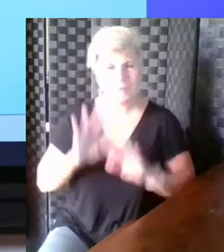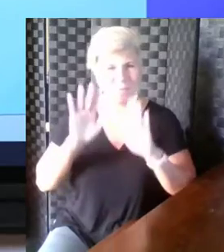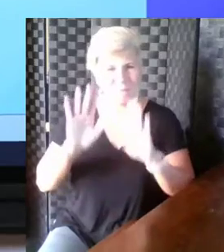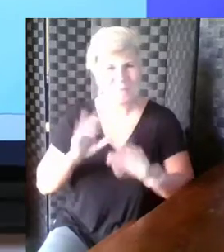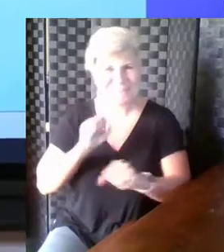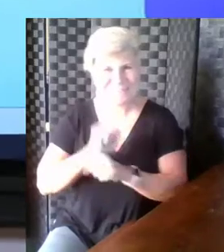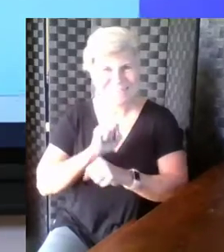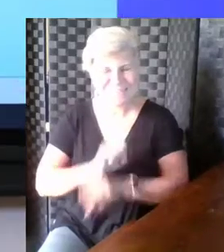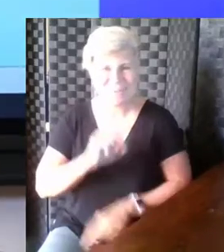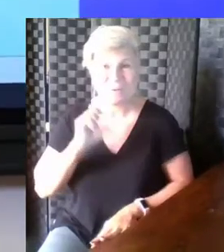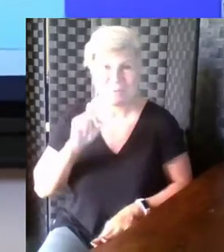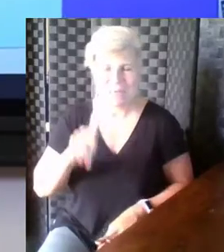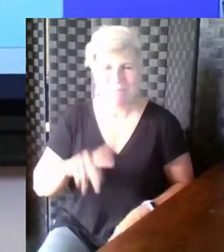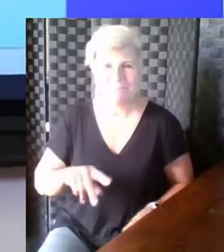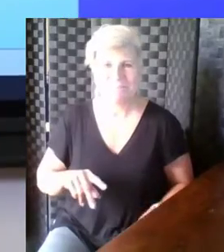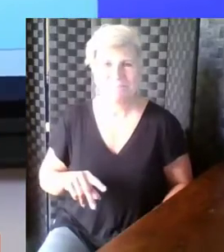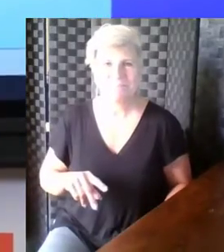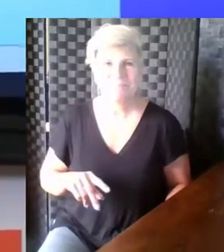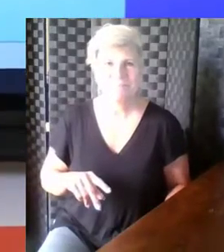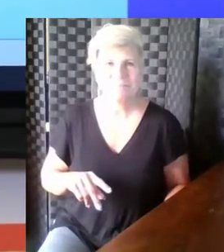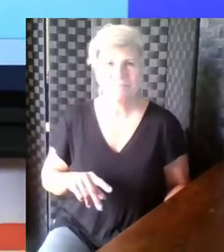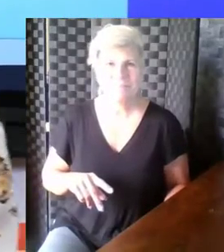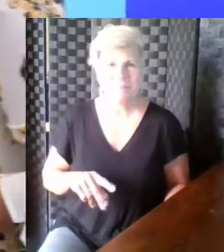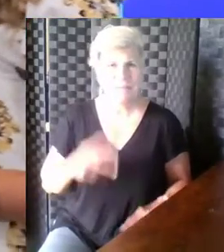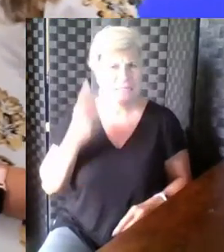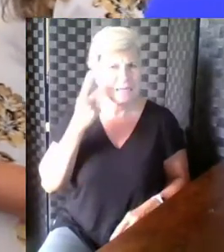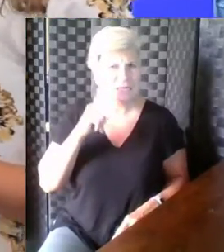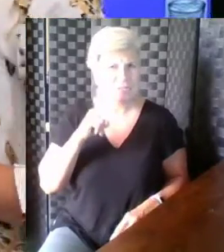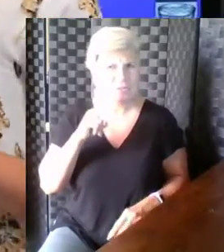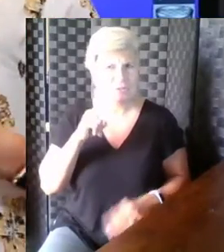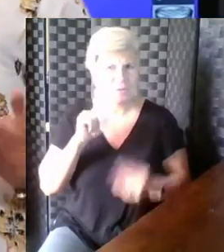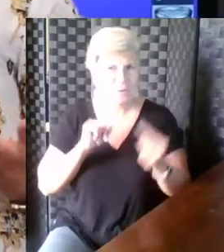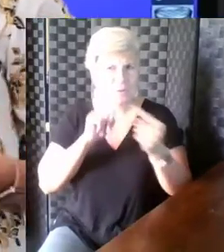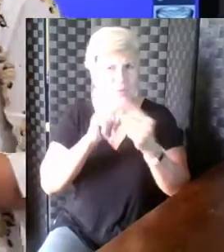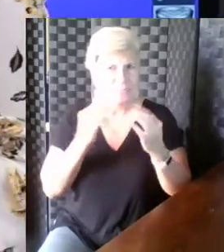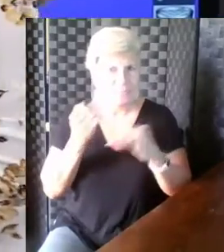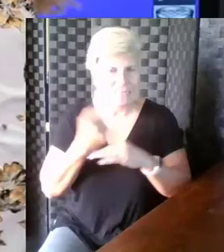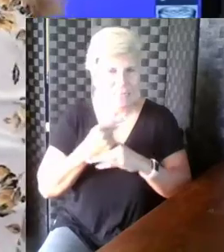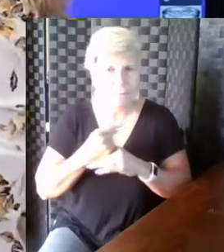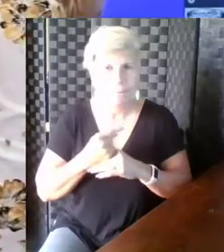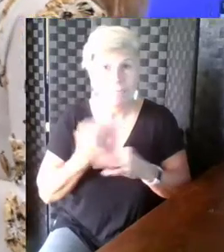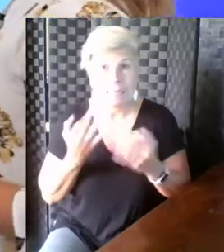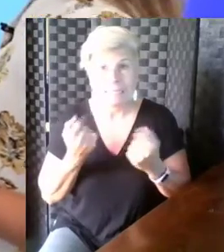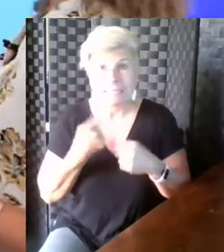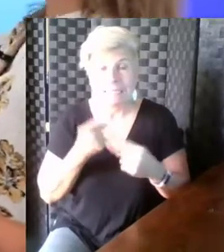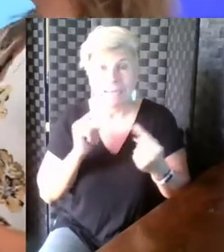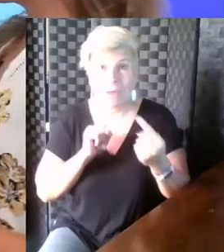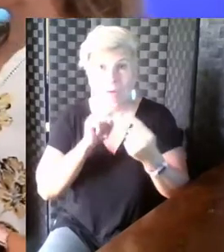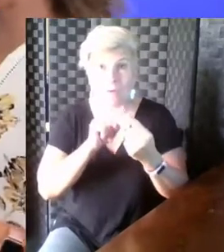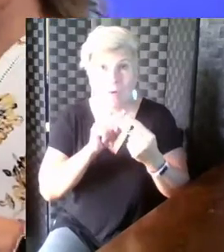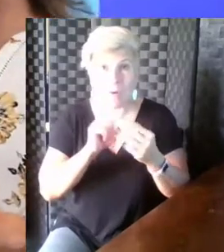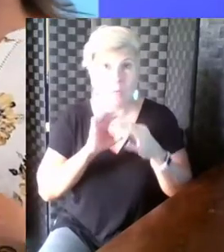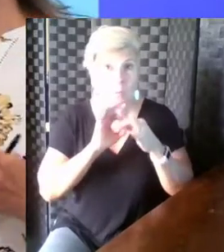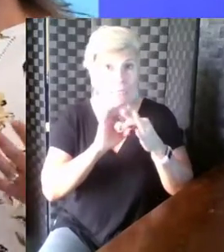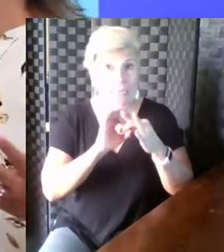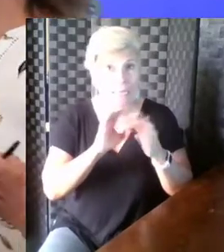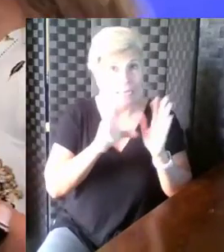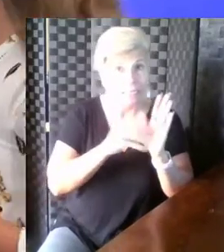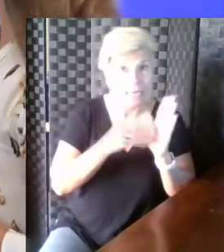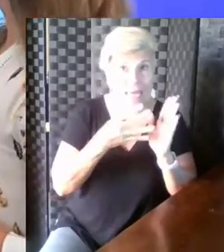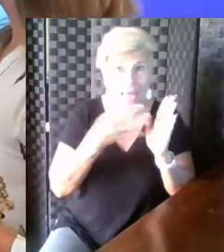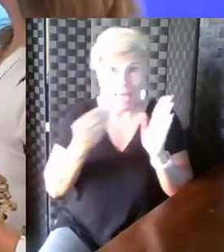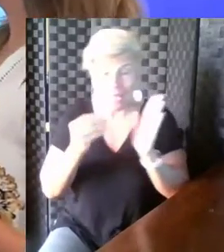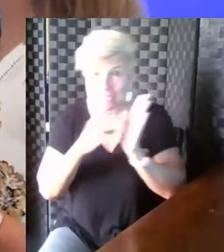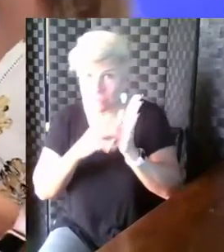Great job, guys. Okay, let's take a look at what our goals are today. Today our goal is that we're going to relate addition